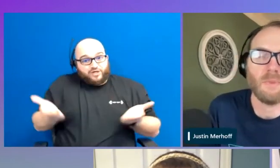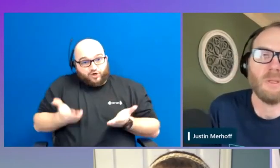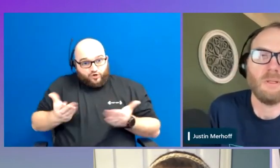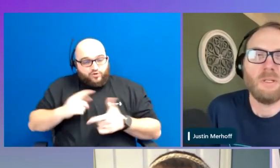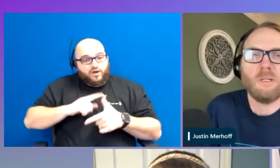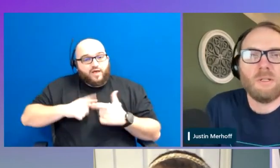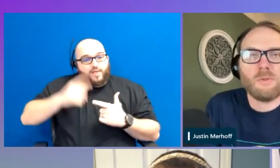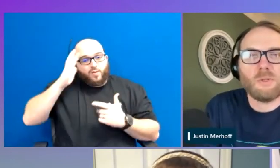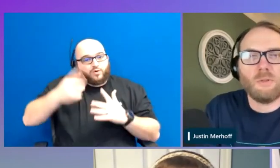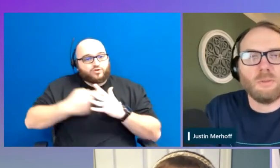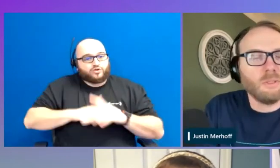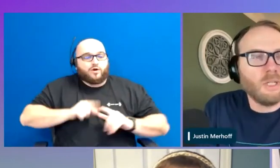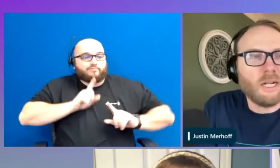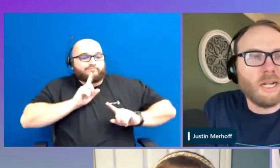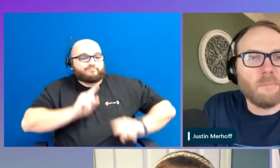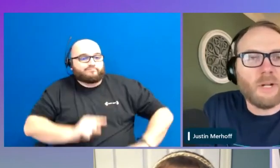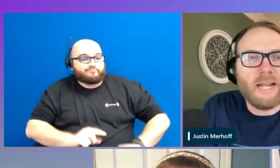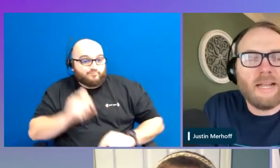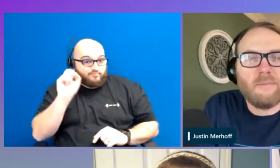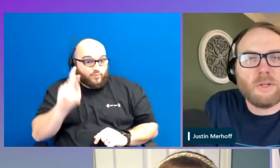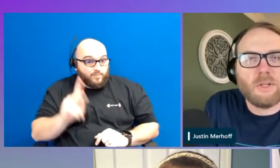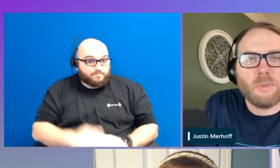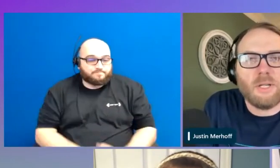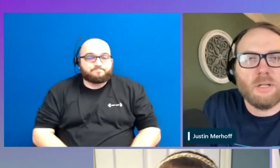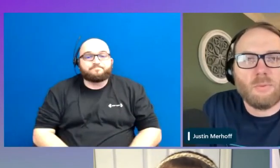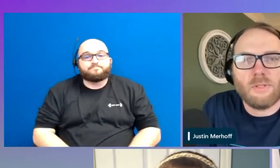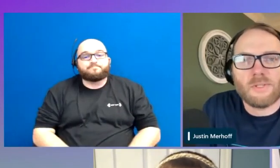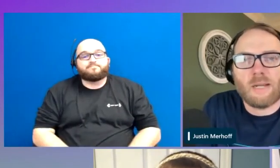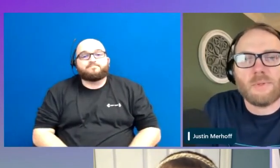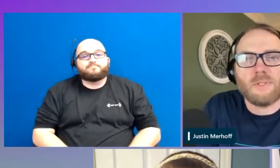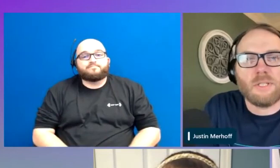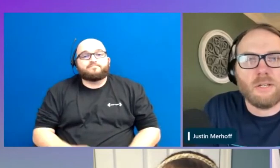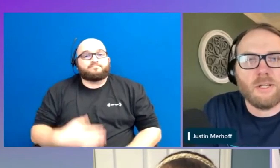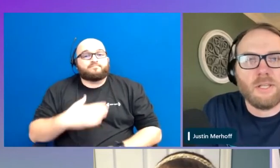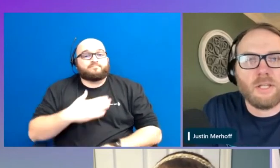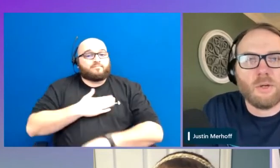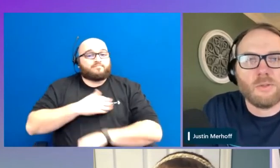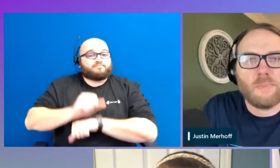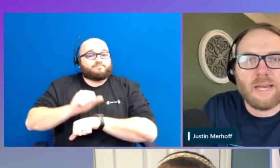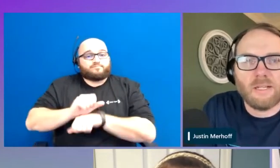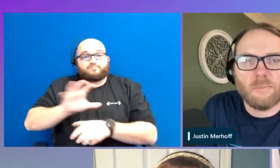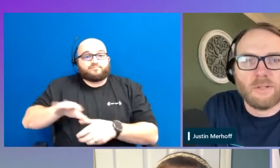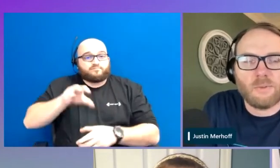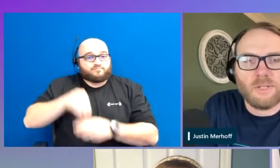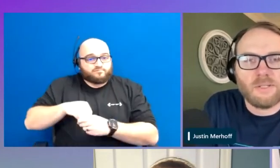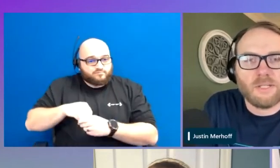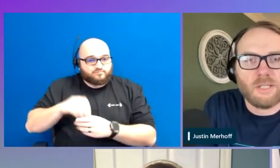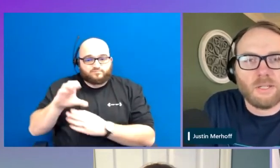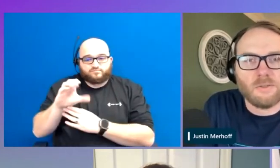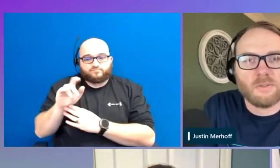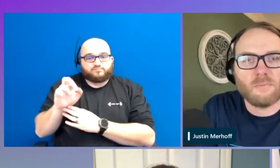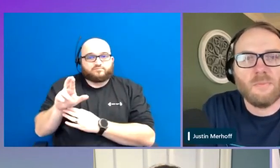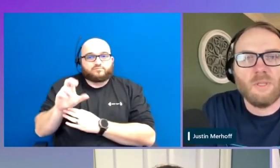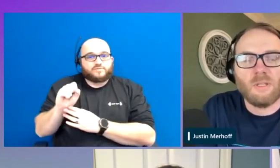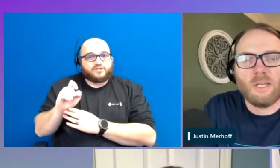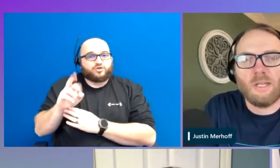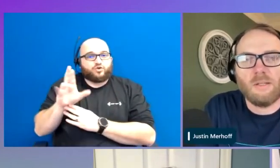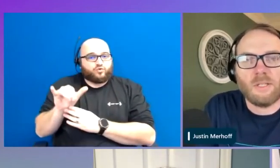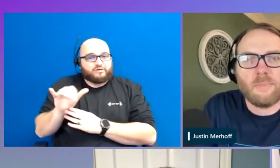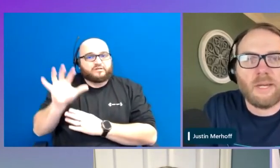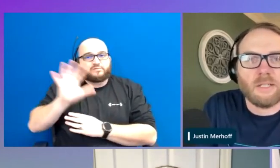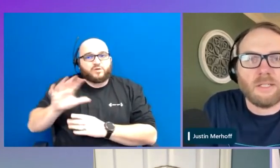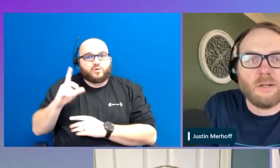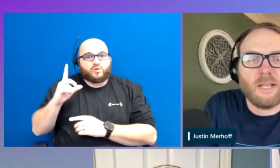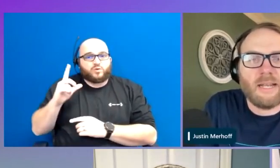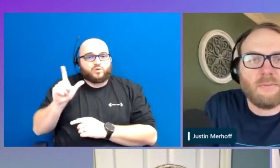questions. So I have a career within cybersecurity that goes back about 26 years.